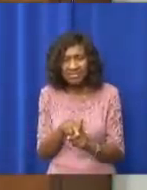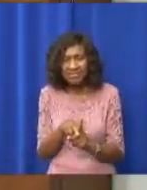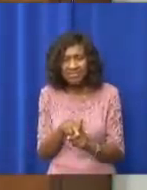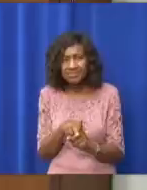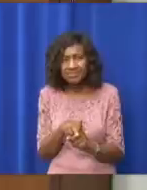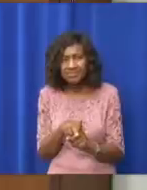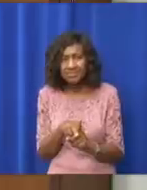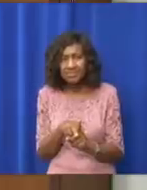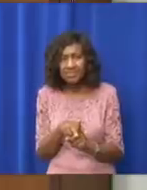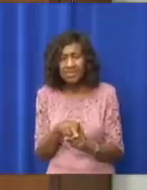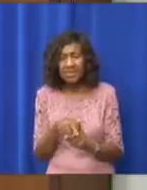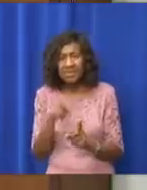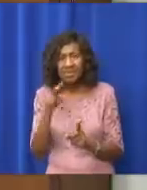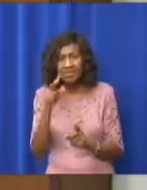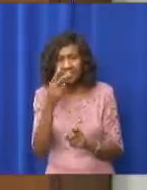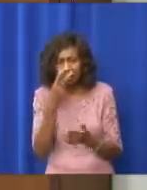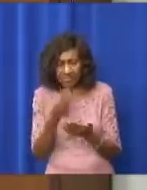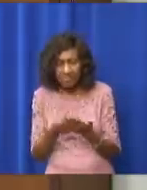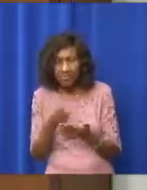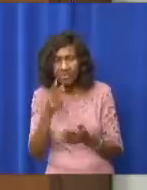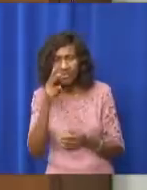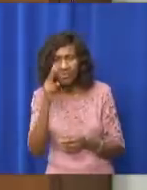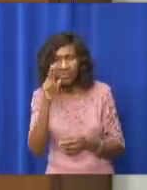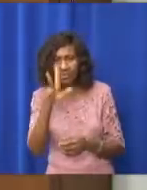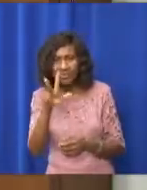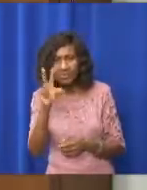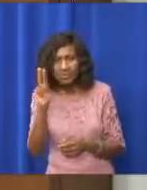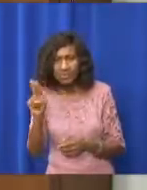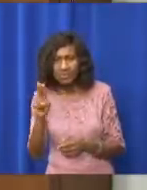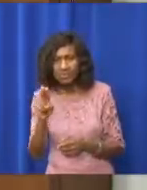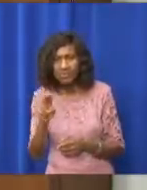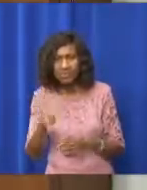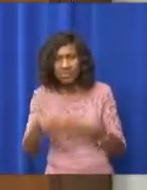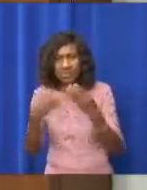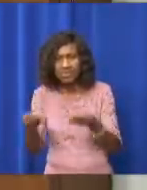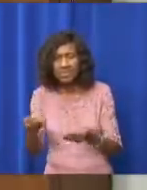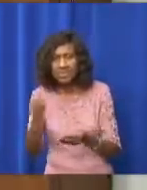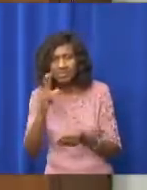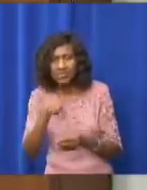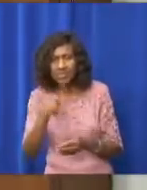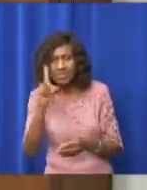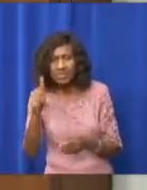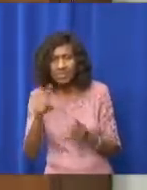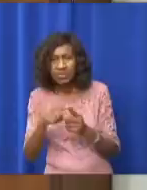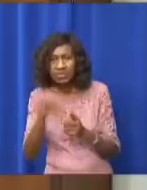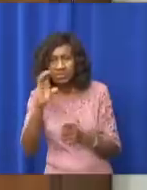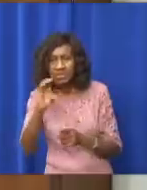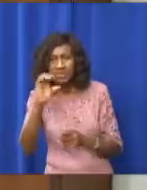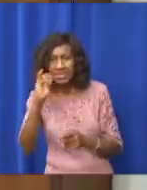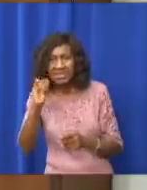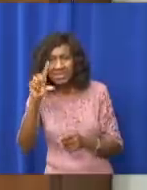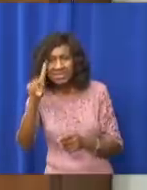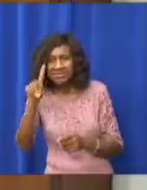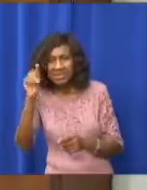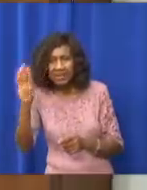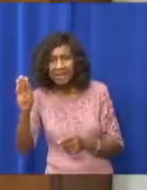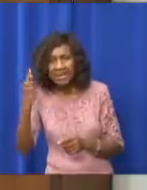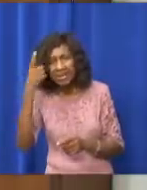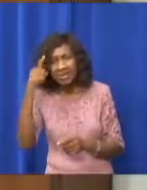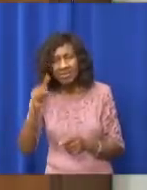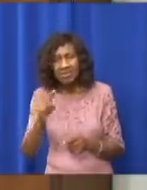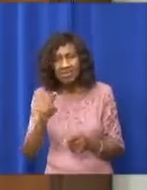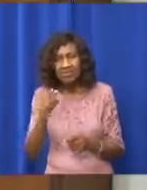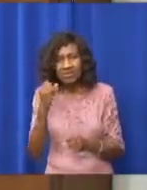reviewed 32 and have submitted 21 to the Cayman Islands Development Bank for the final